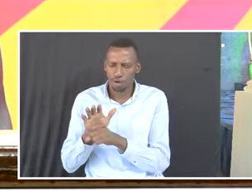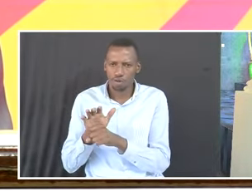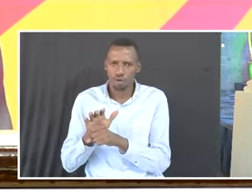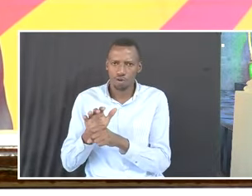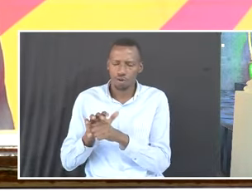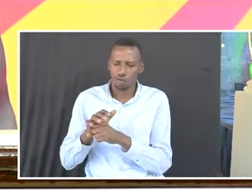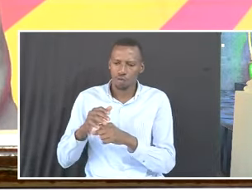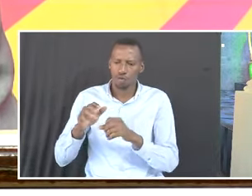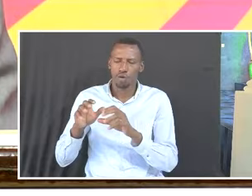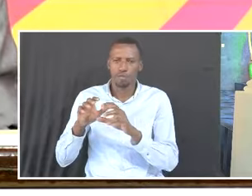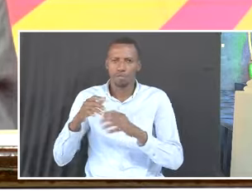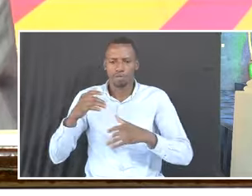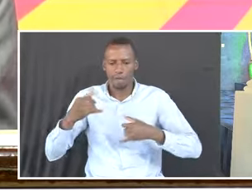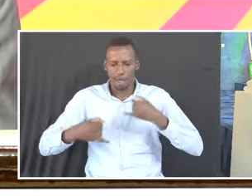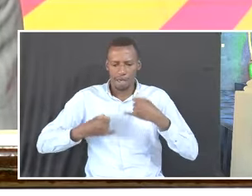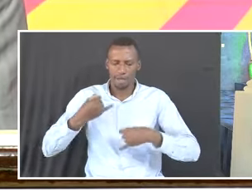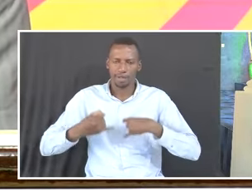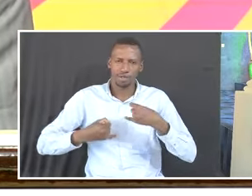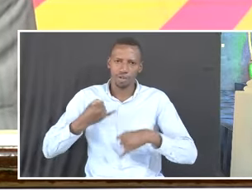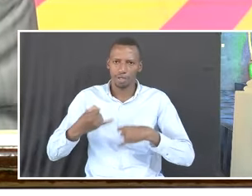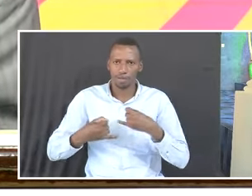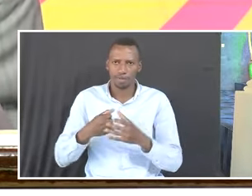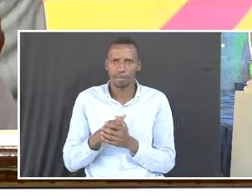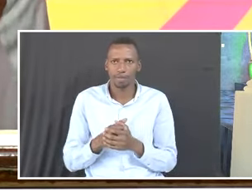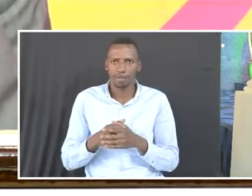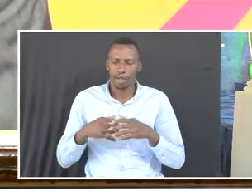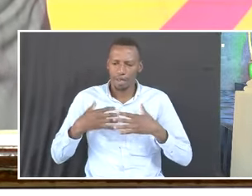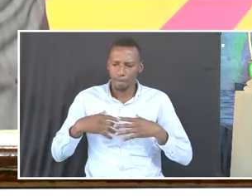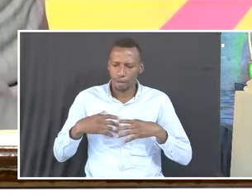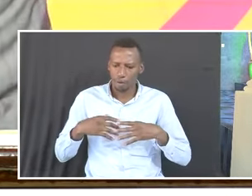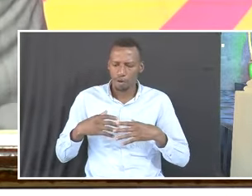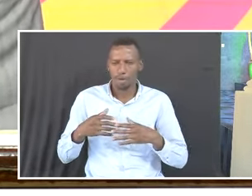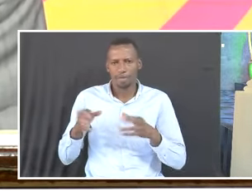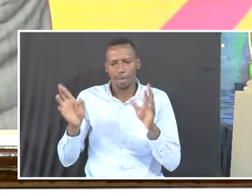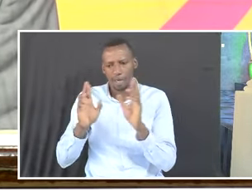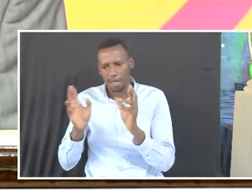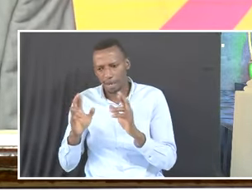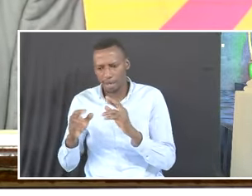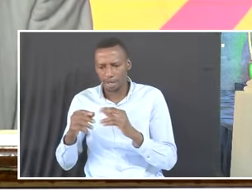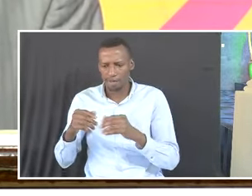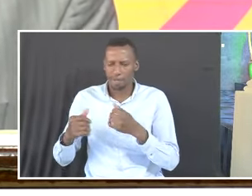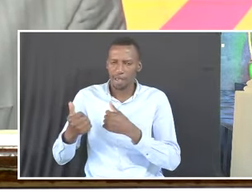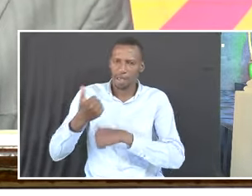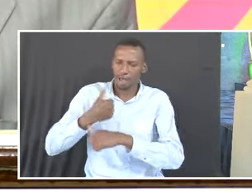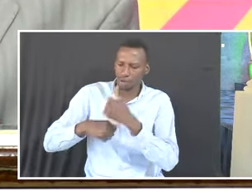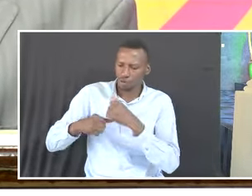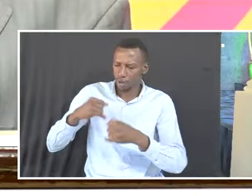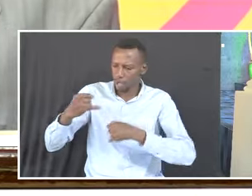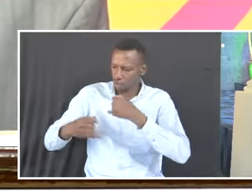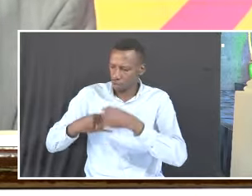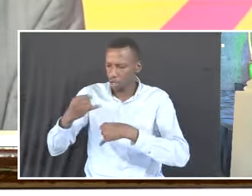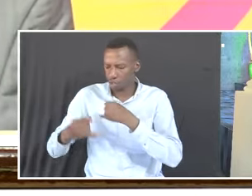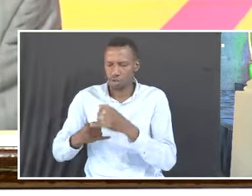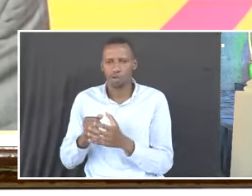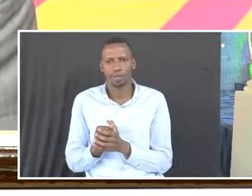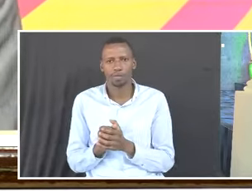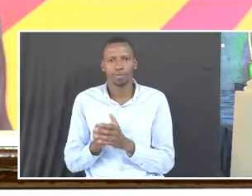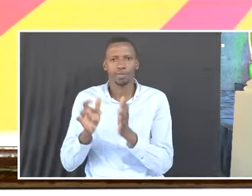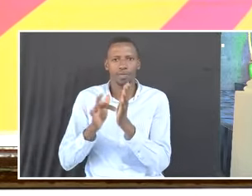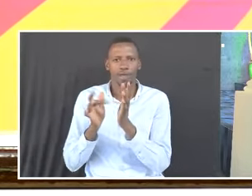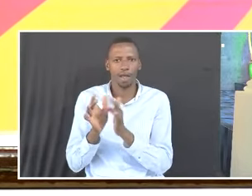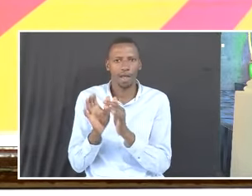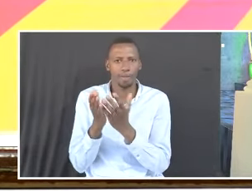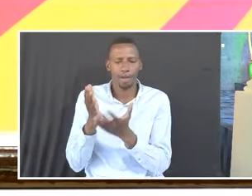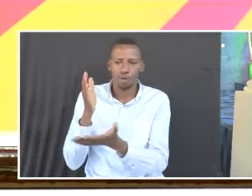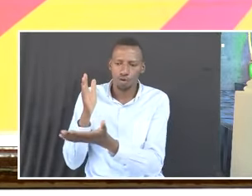leisure. People gave themselves to sensual indulgence. The Bible confirms this further in the